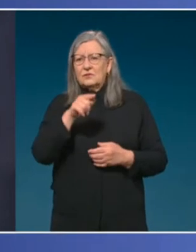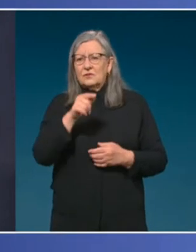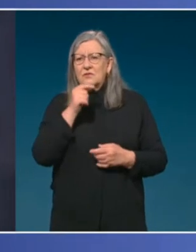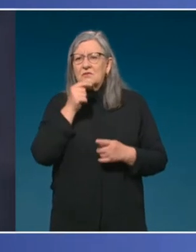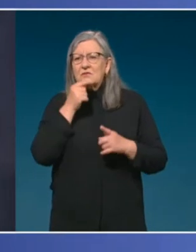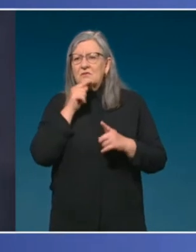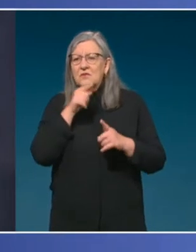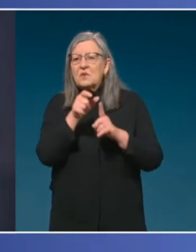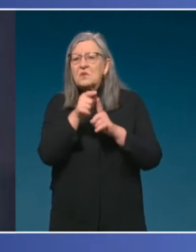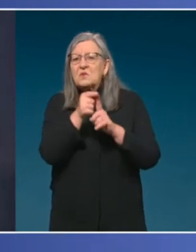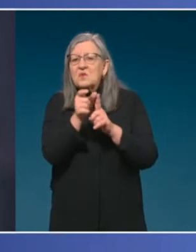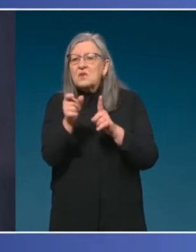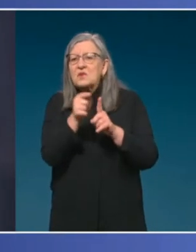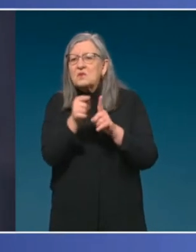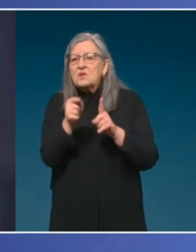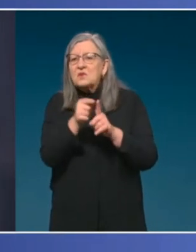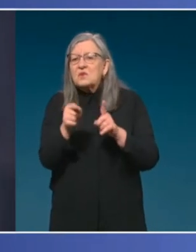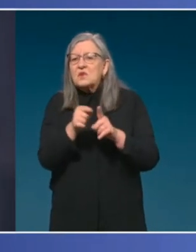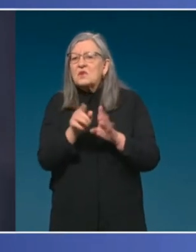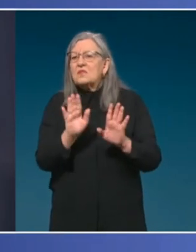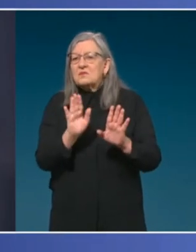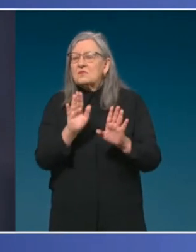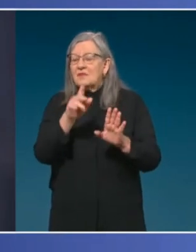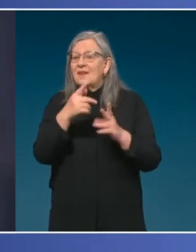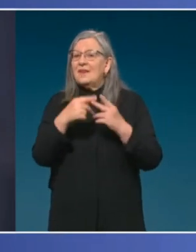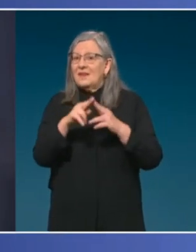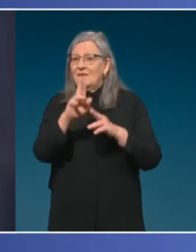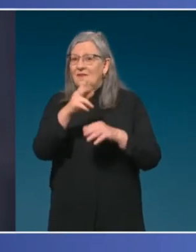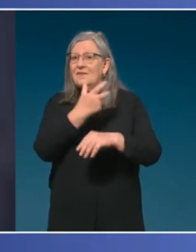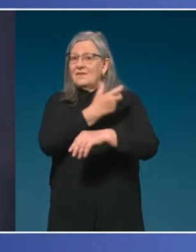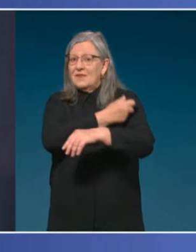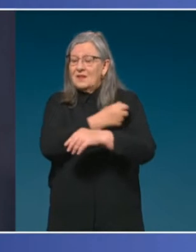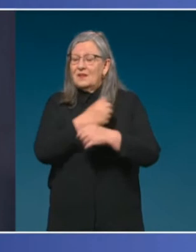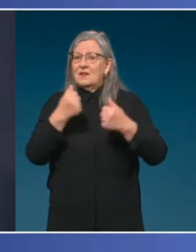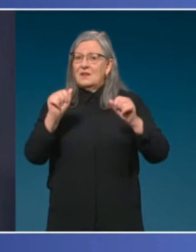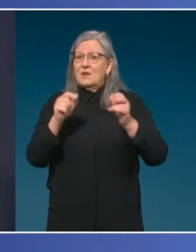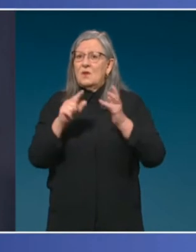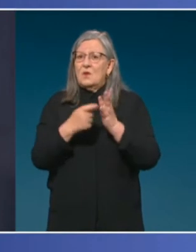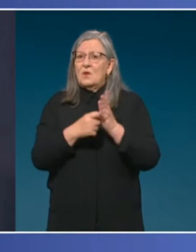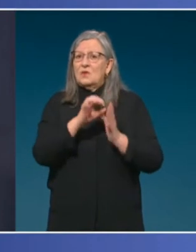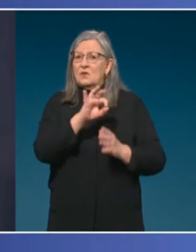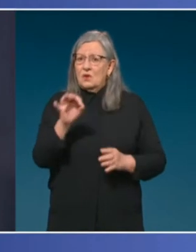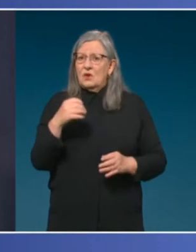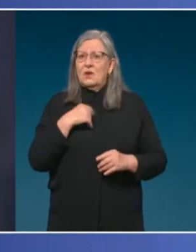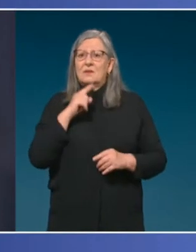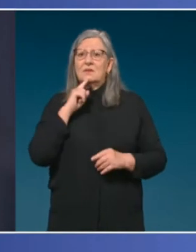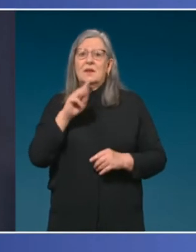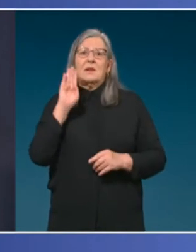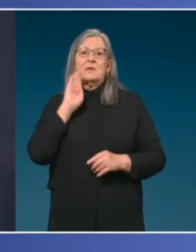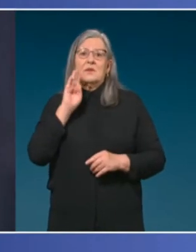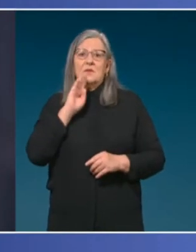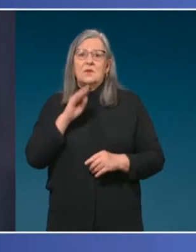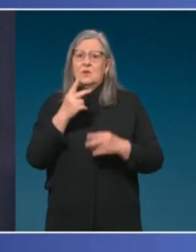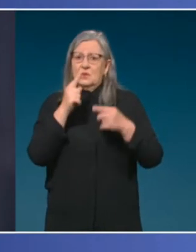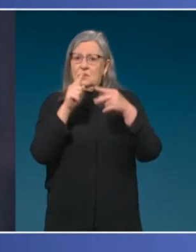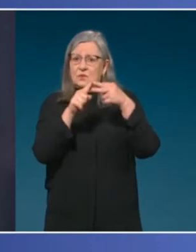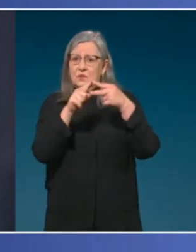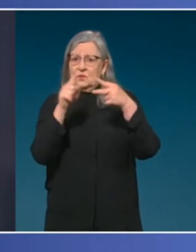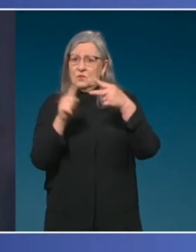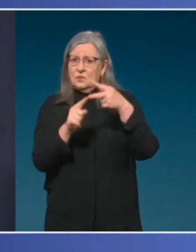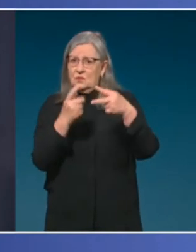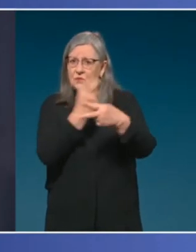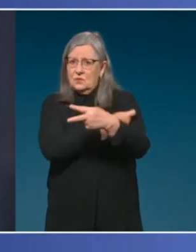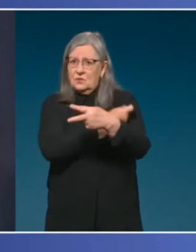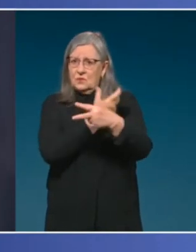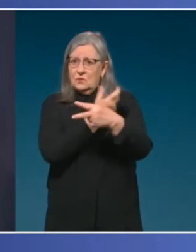have some anecdotal reports on that that I mentioned. You know, so doubly vaccinated people as recently as October. A couple of the cases that we've had